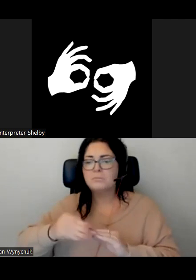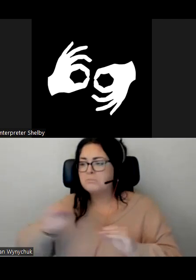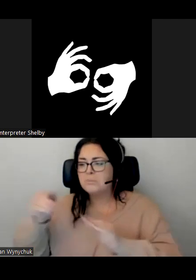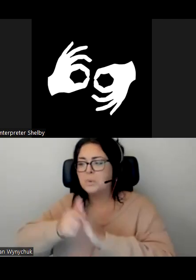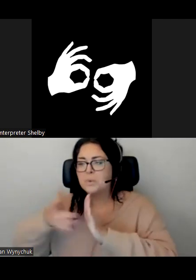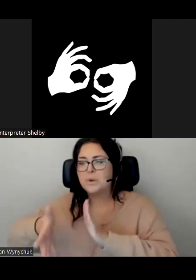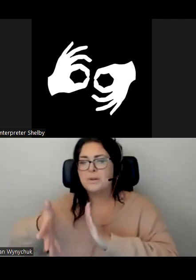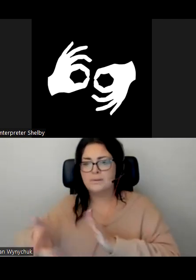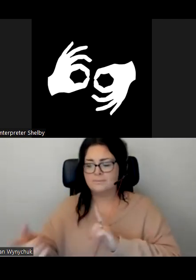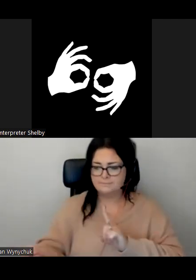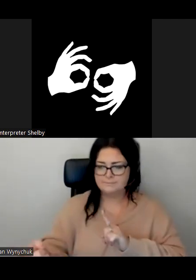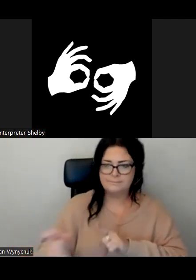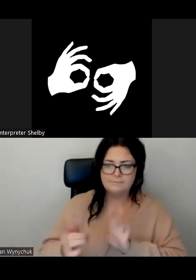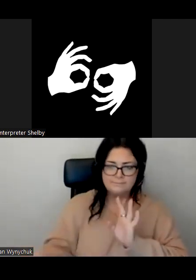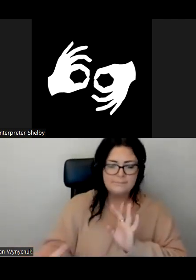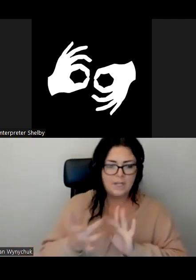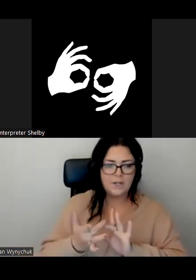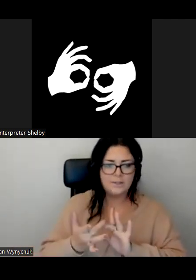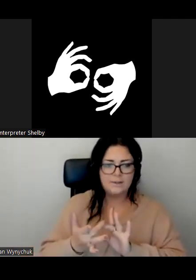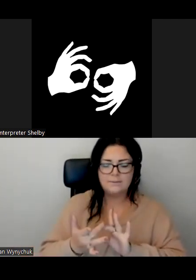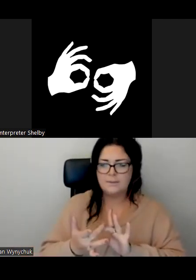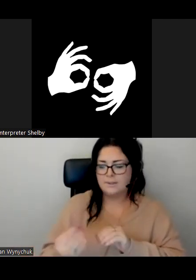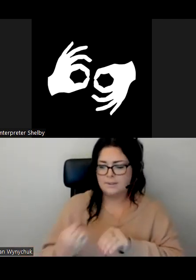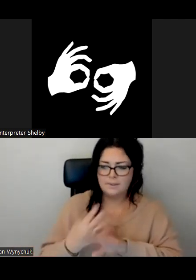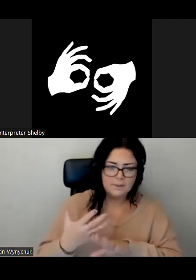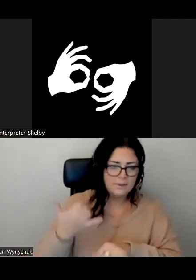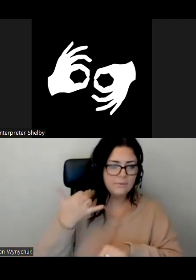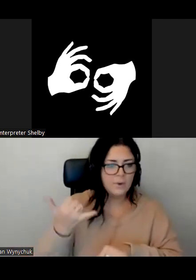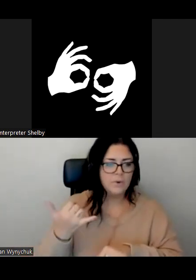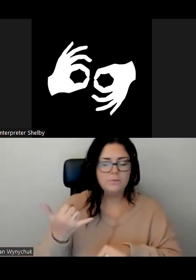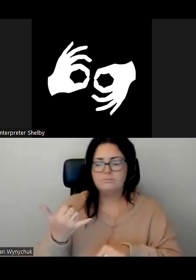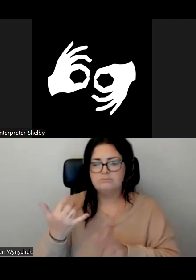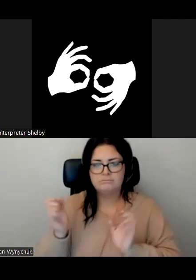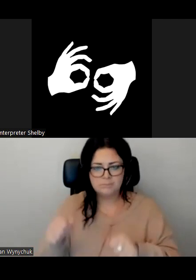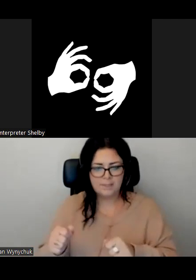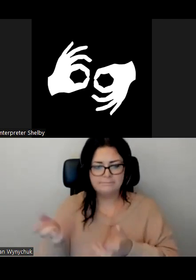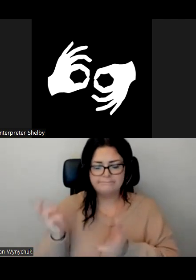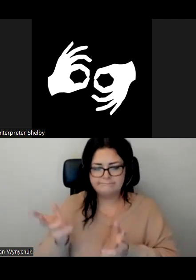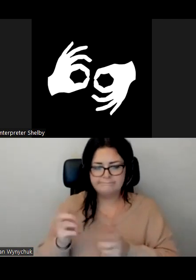the lawyers on our roster will meet with you over the phone or via Zoom.